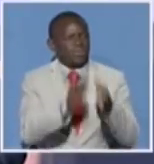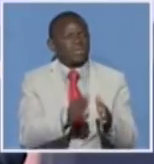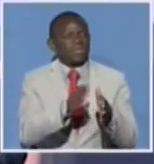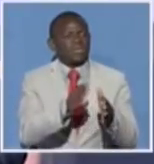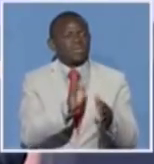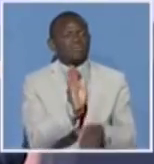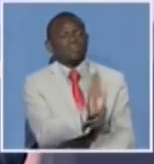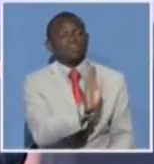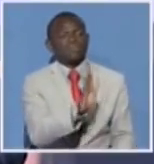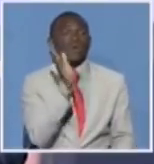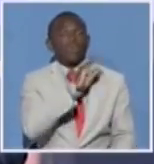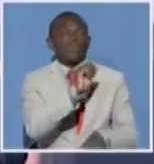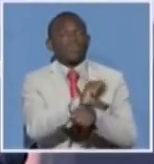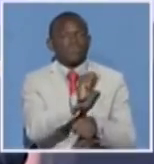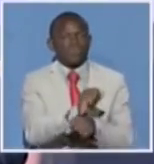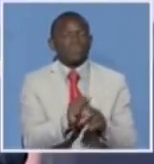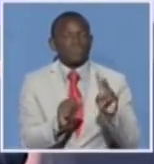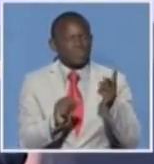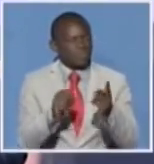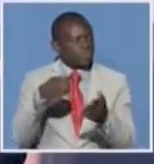examination leakage. What happened?